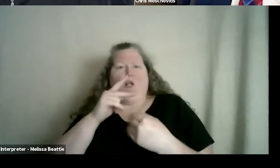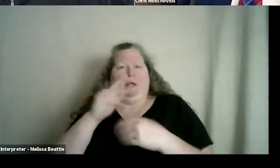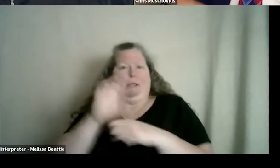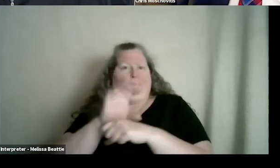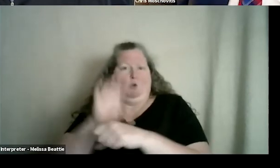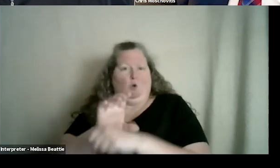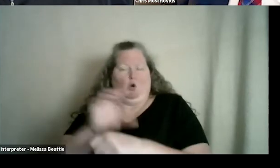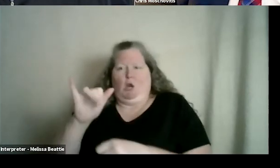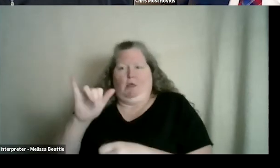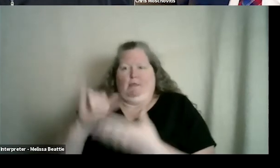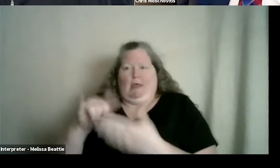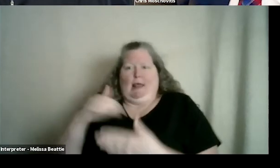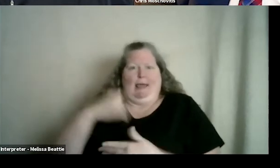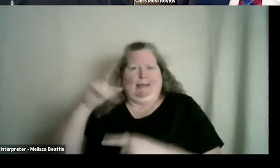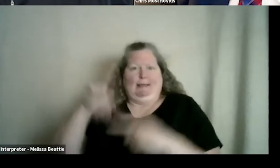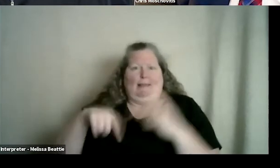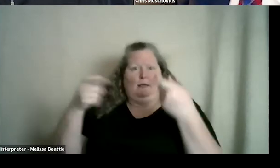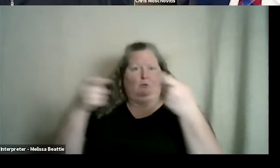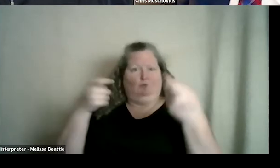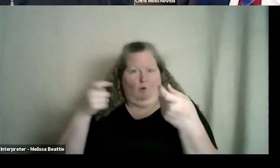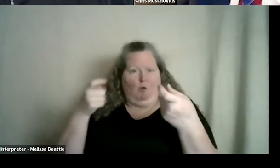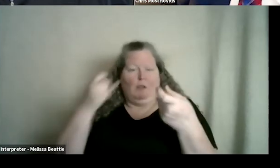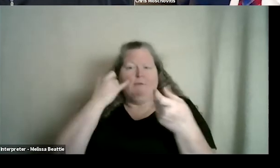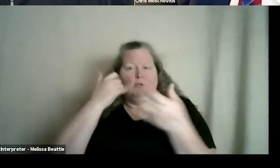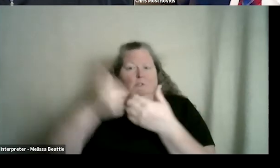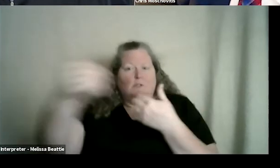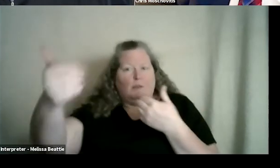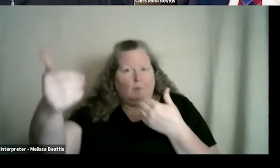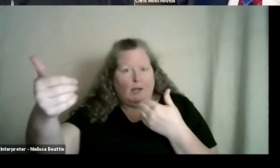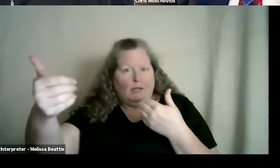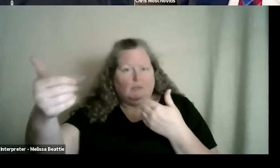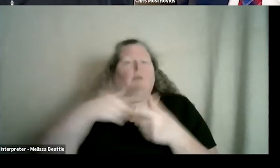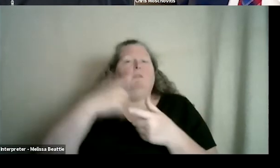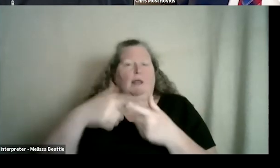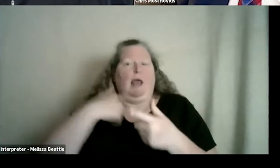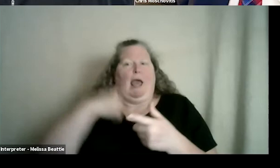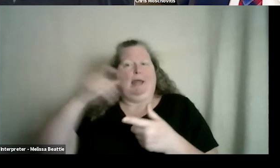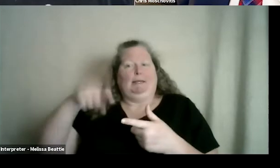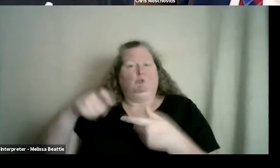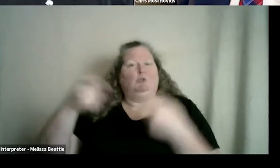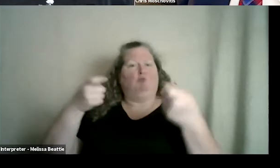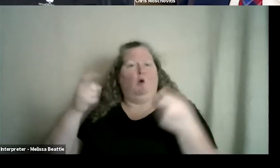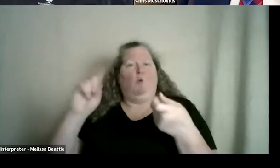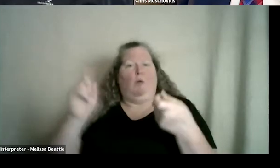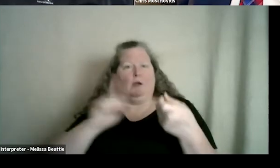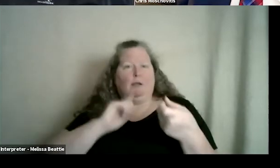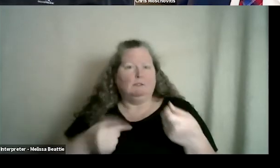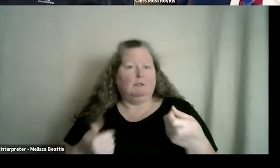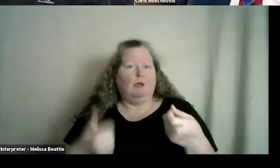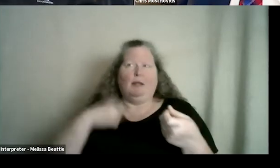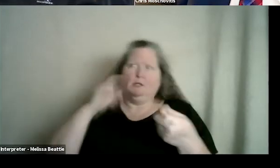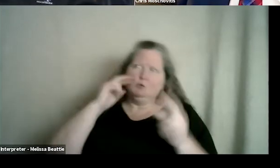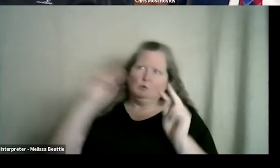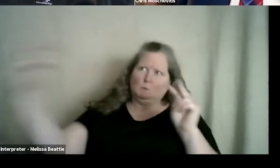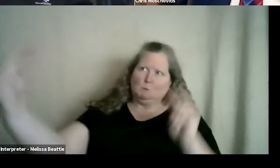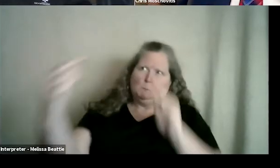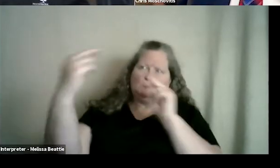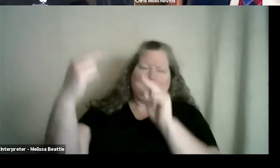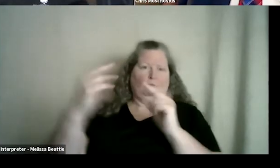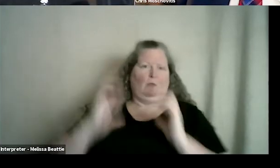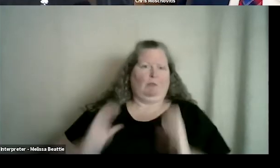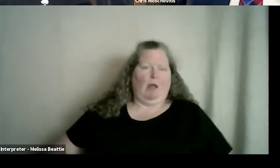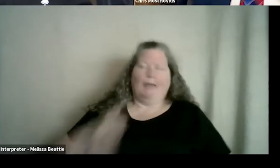there's going to be a separation with that consultant, I need to control where the data has been. I need to be able to look at the client in the eye and say,